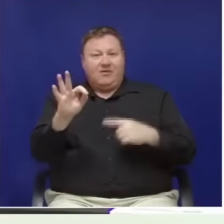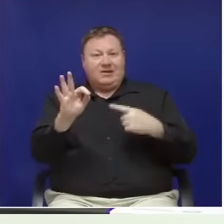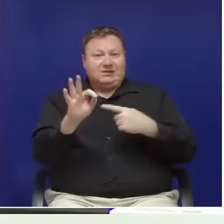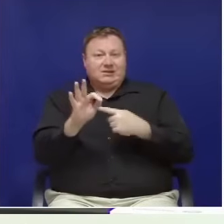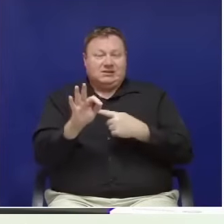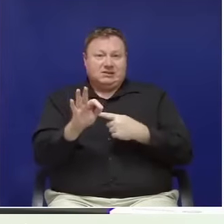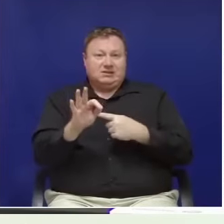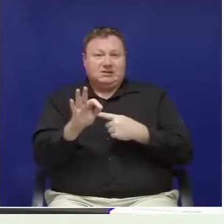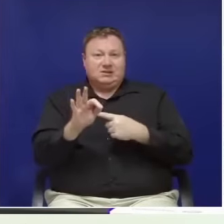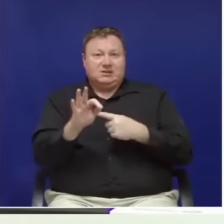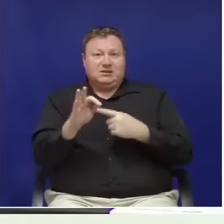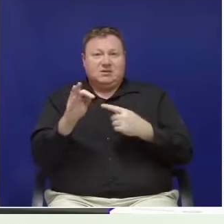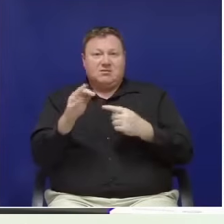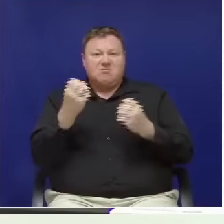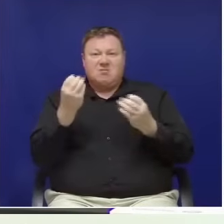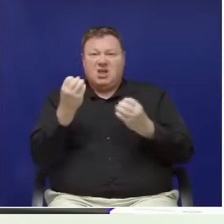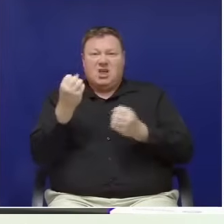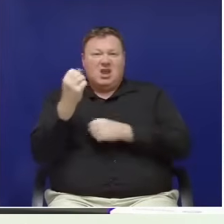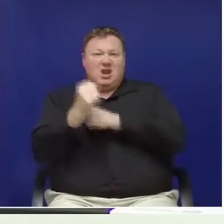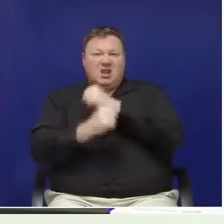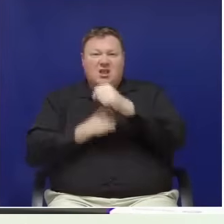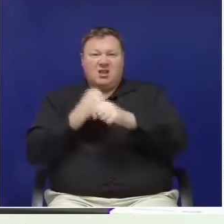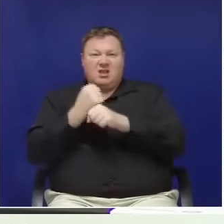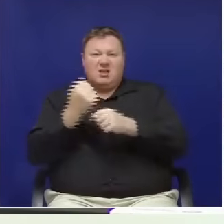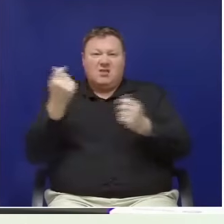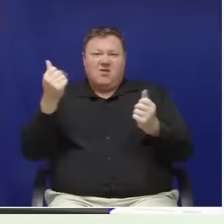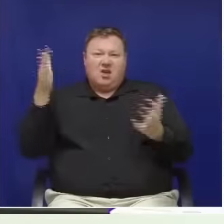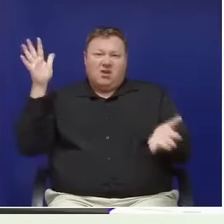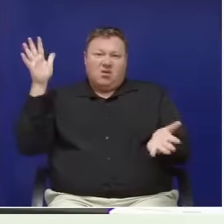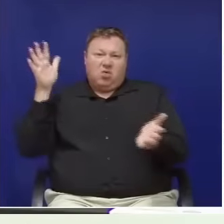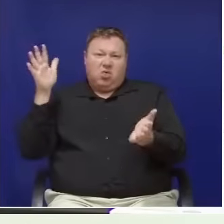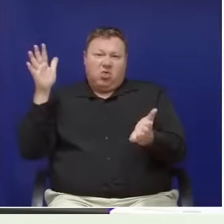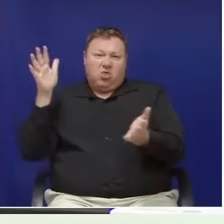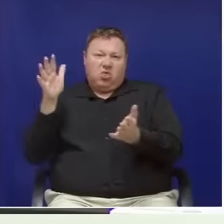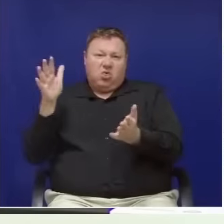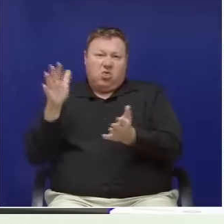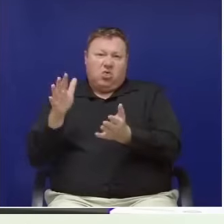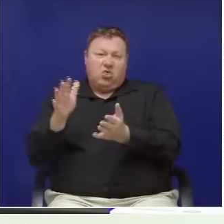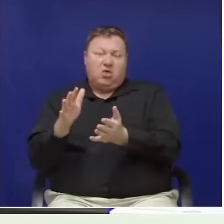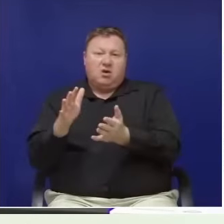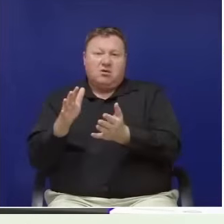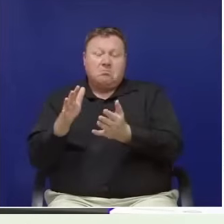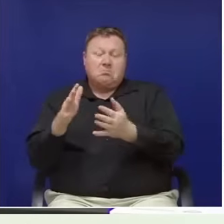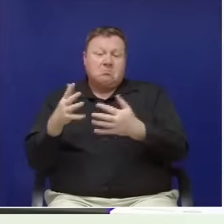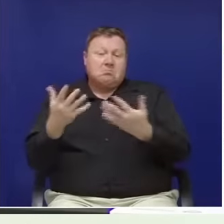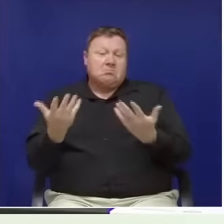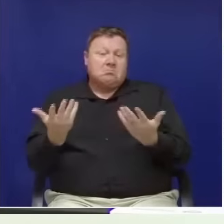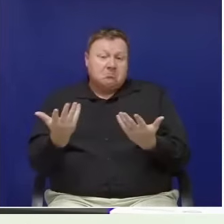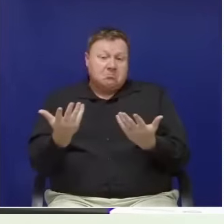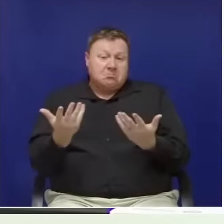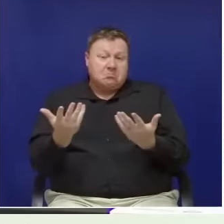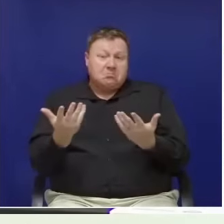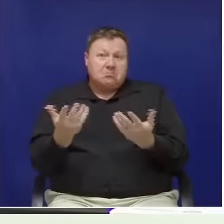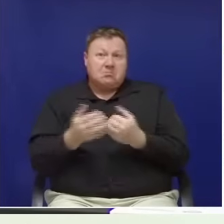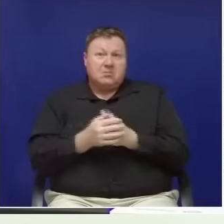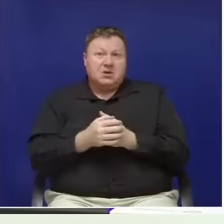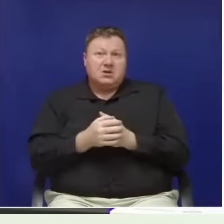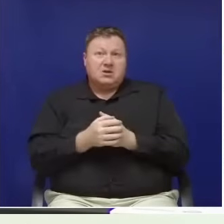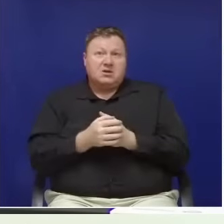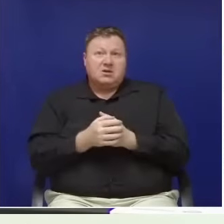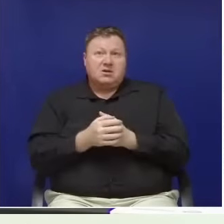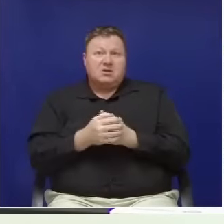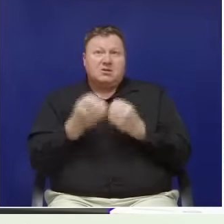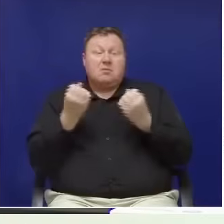been defunded for many, many years, and we have been found wanting in a number